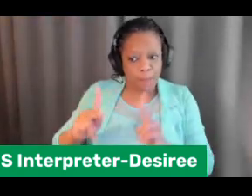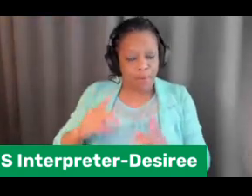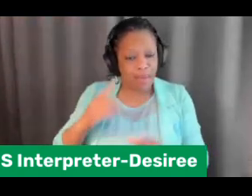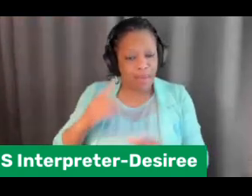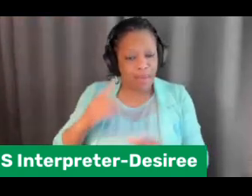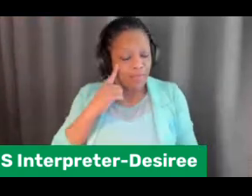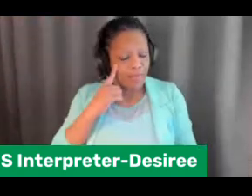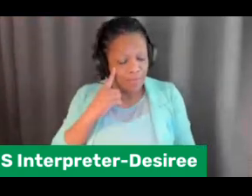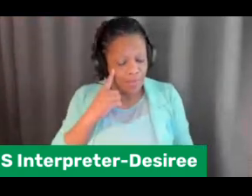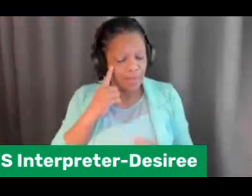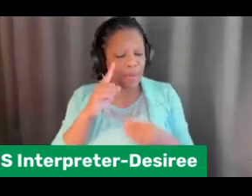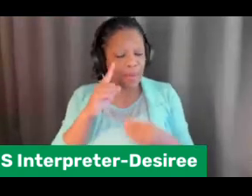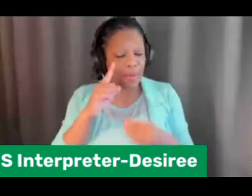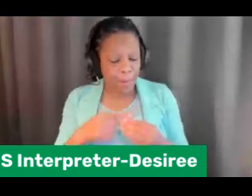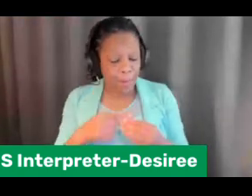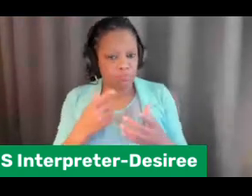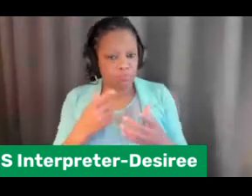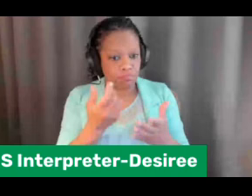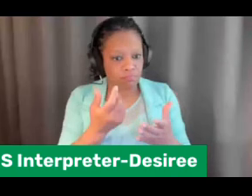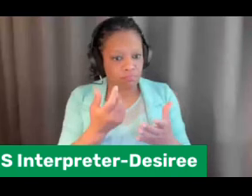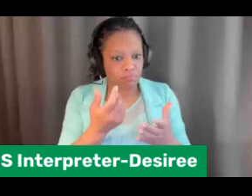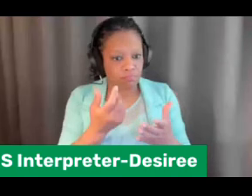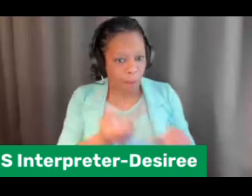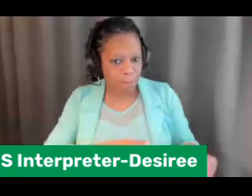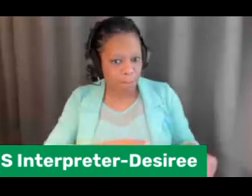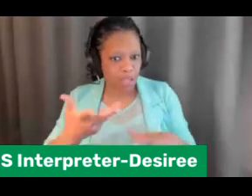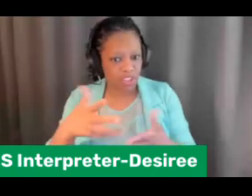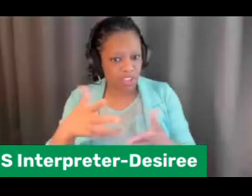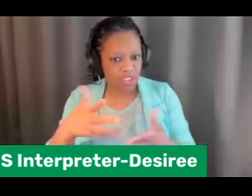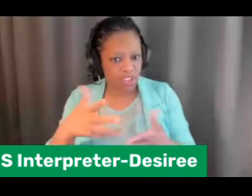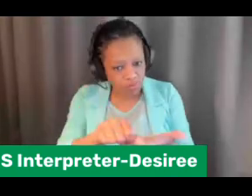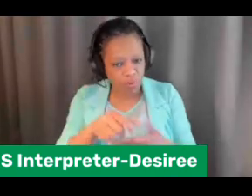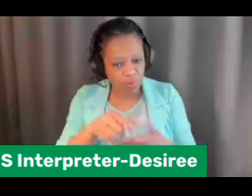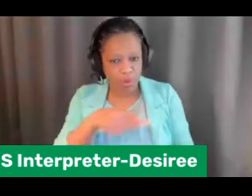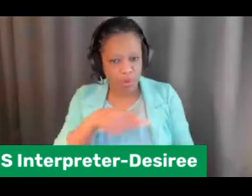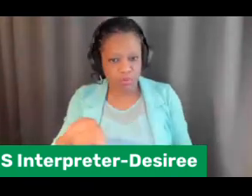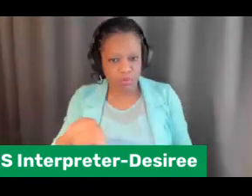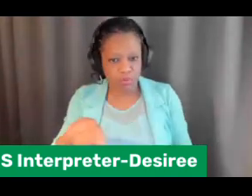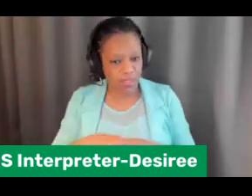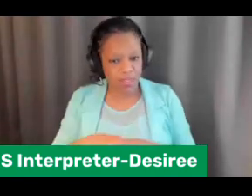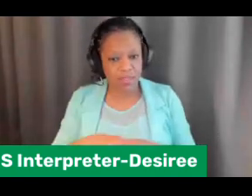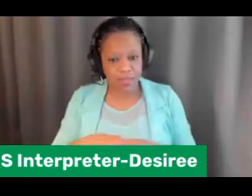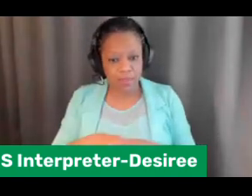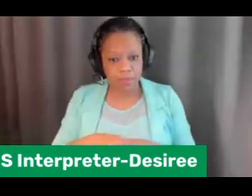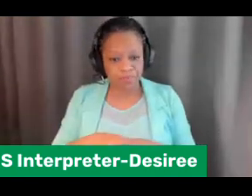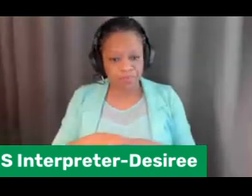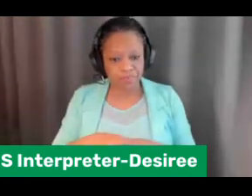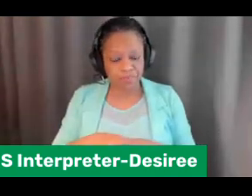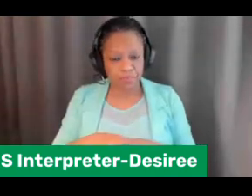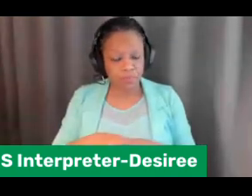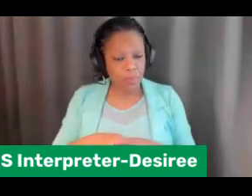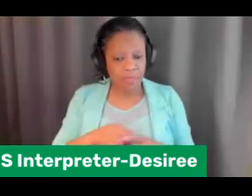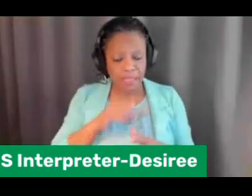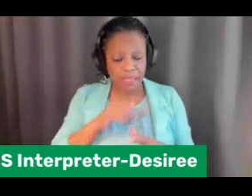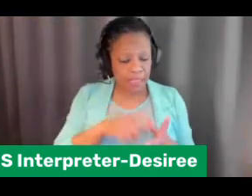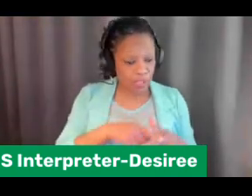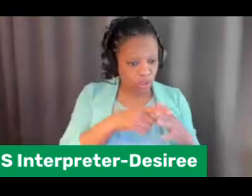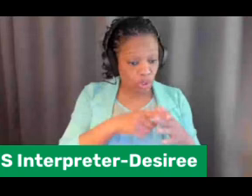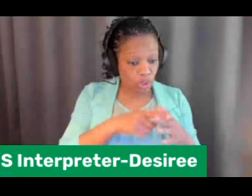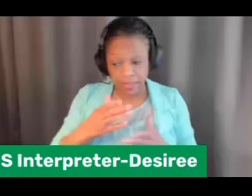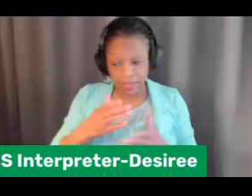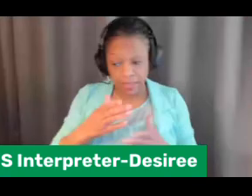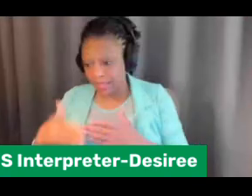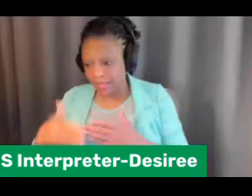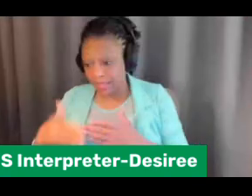care, that center healing, that engage in practices, not at the start, at the end of the day, not at